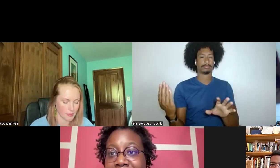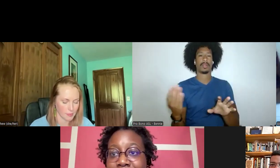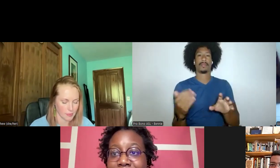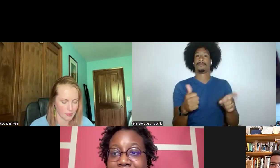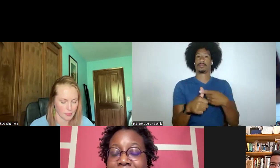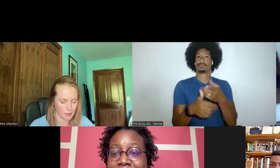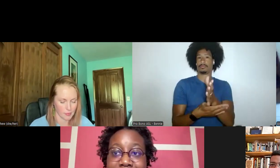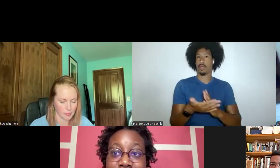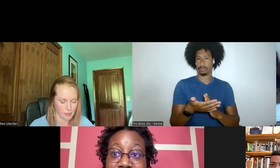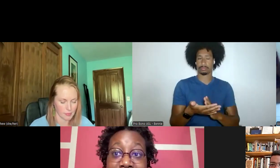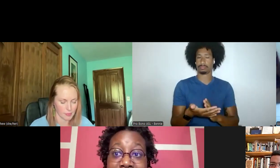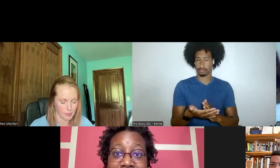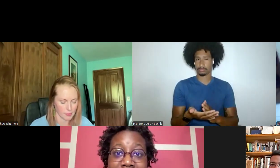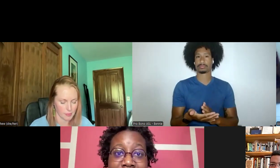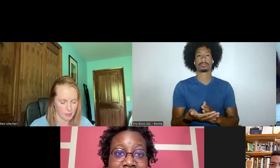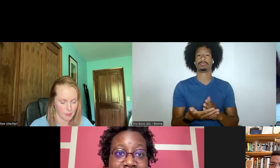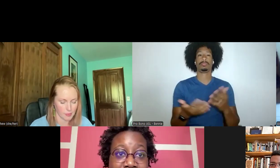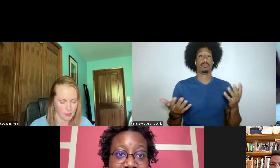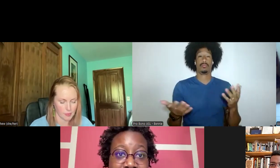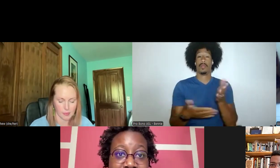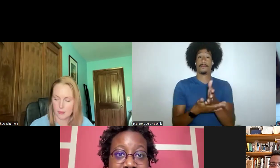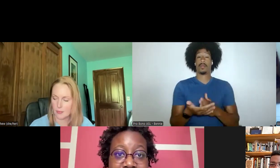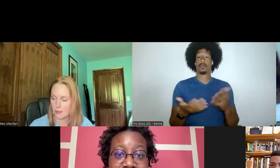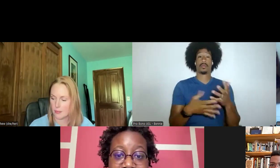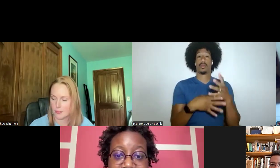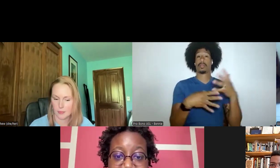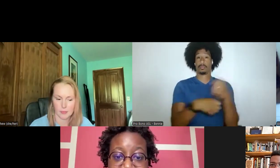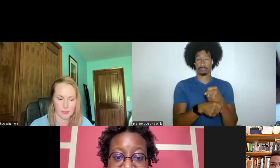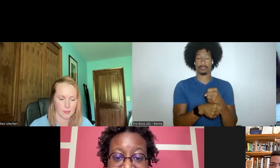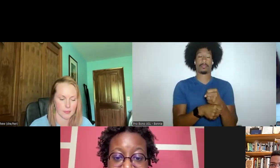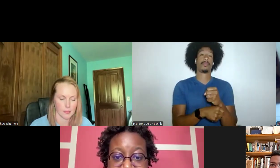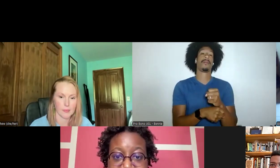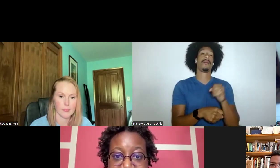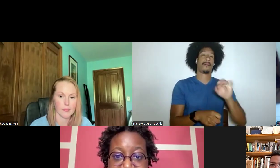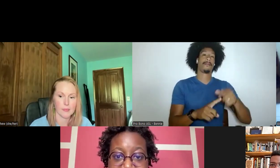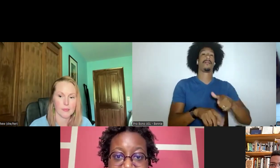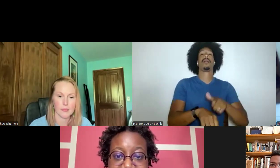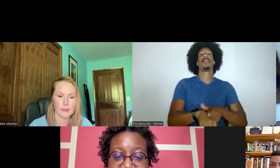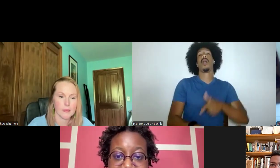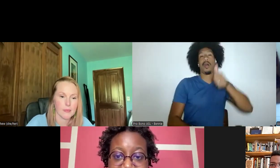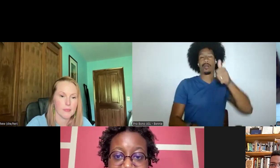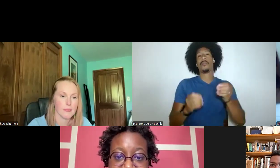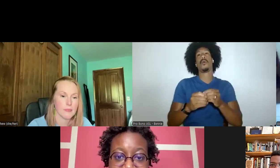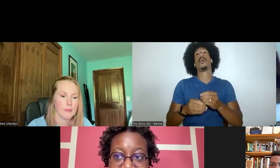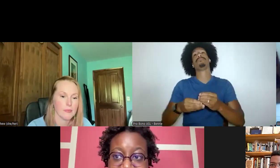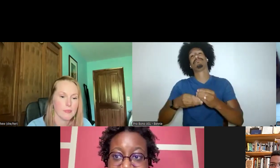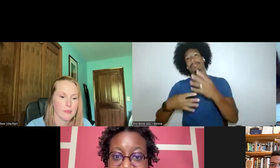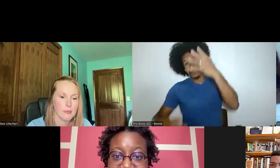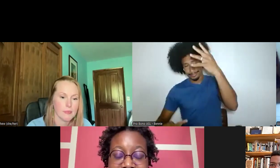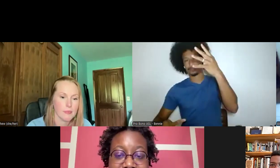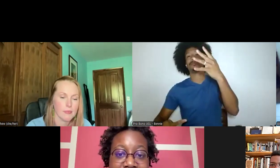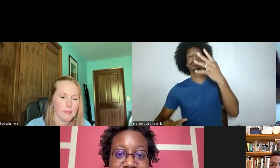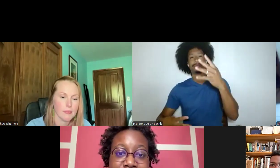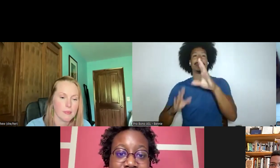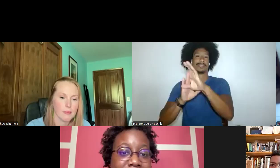of this, which is a summary of the longer code of conduct. And as it's linked